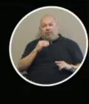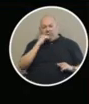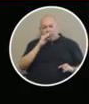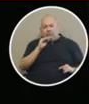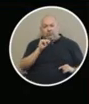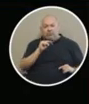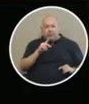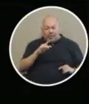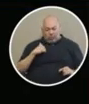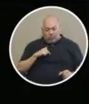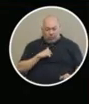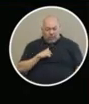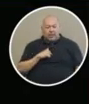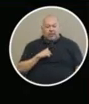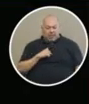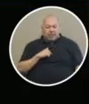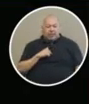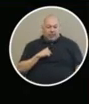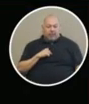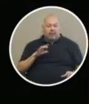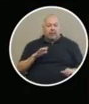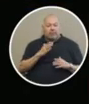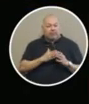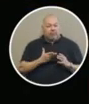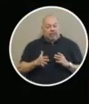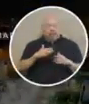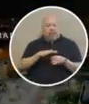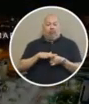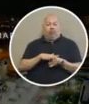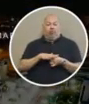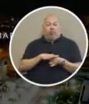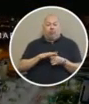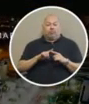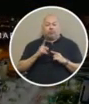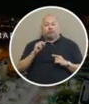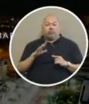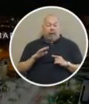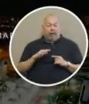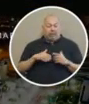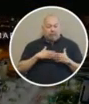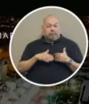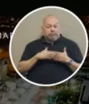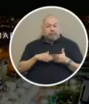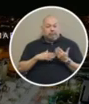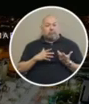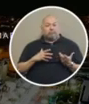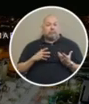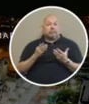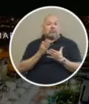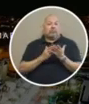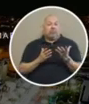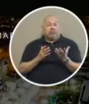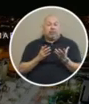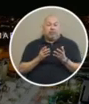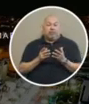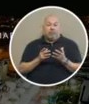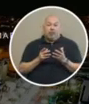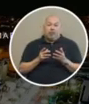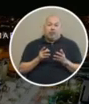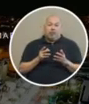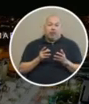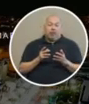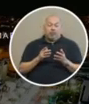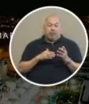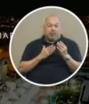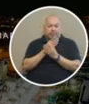side. We've done some things locally here to try to accelerate getting some of the critically needed personal